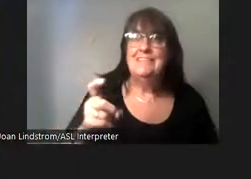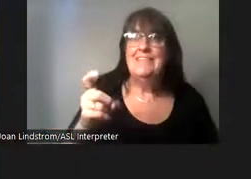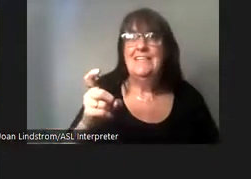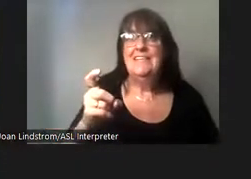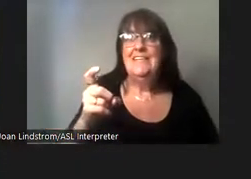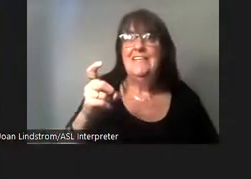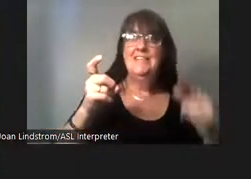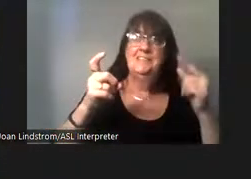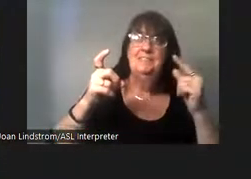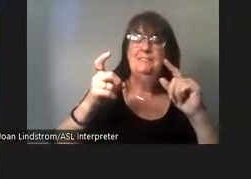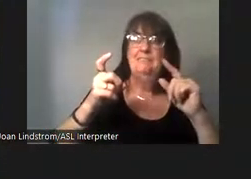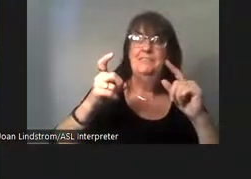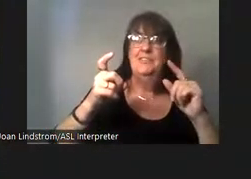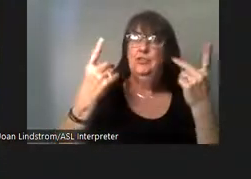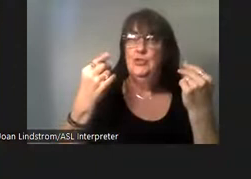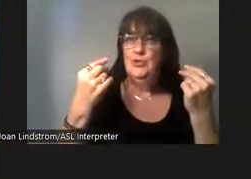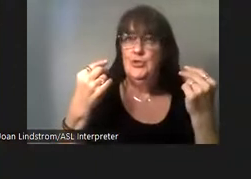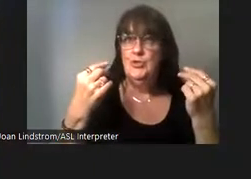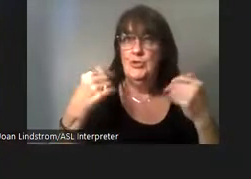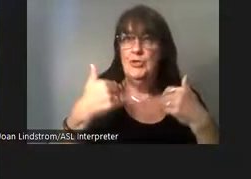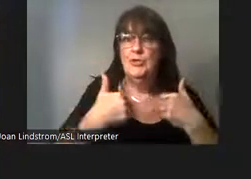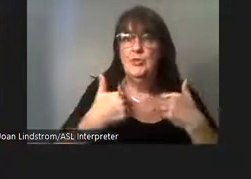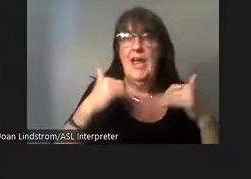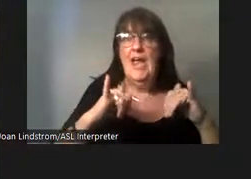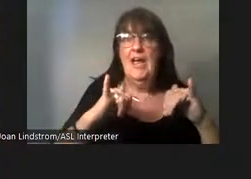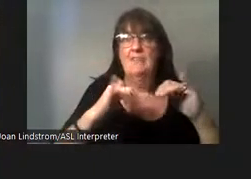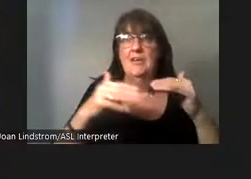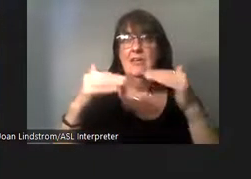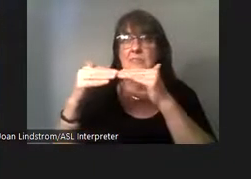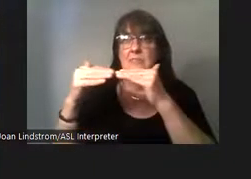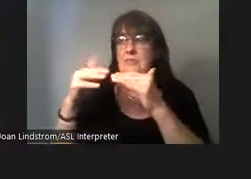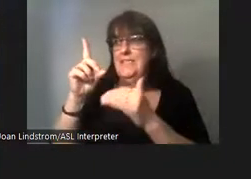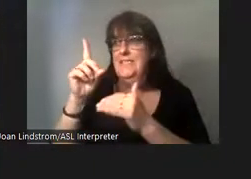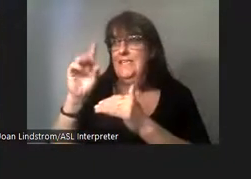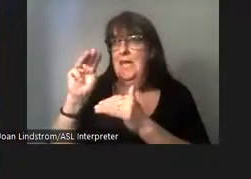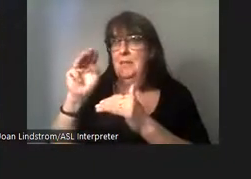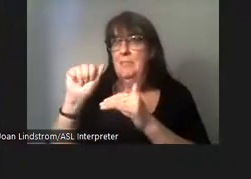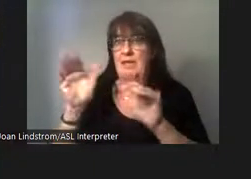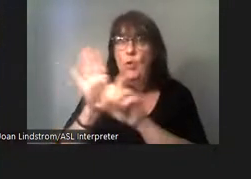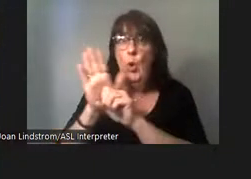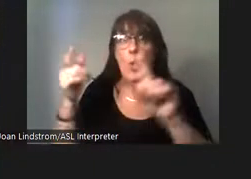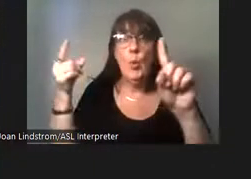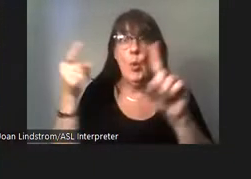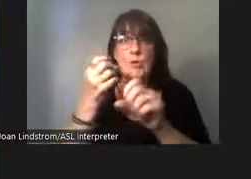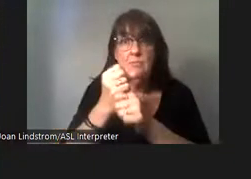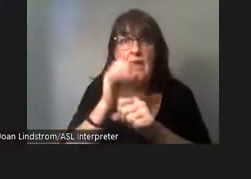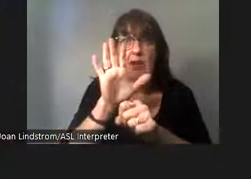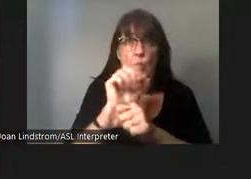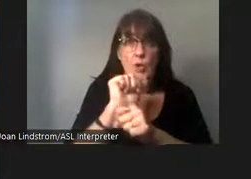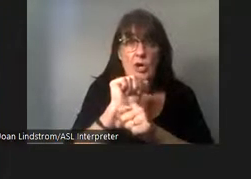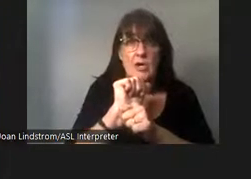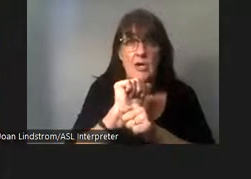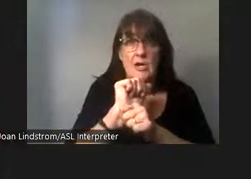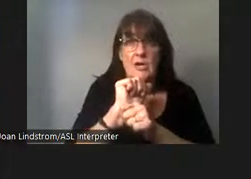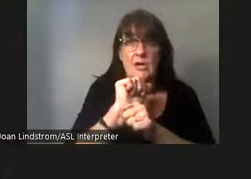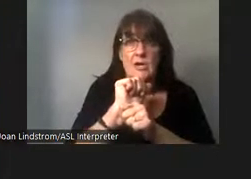achieve in order to have reciprocity with DOD, because, you know, the whole goal is to make this workforce, the newer workforce, all